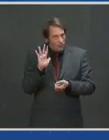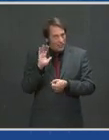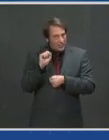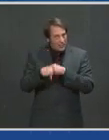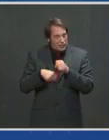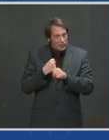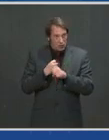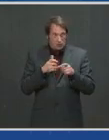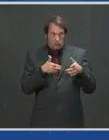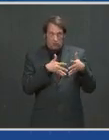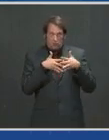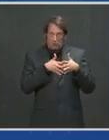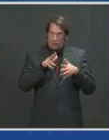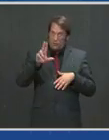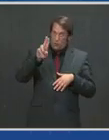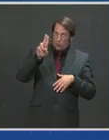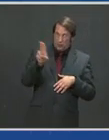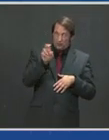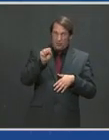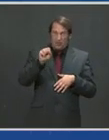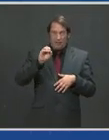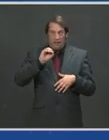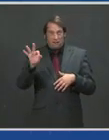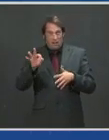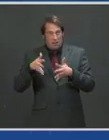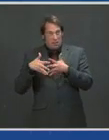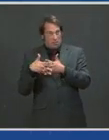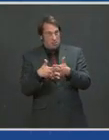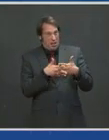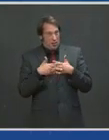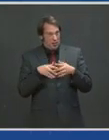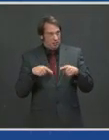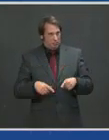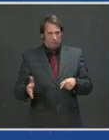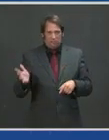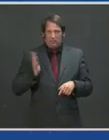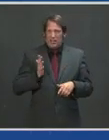America, that led the world.